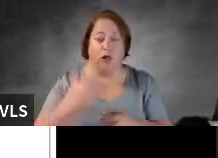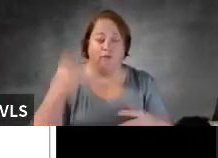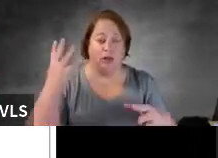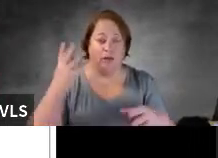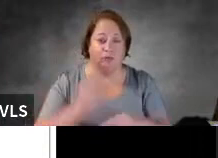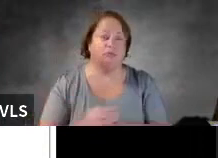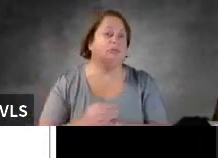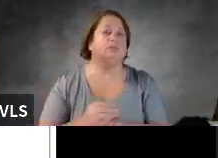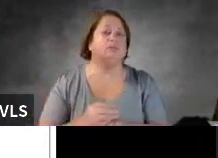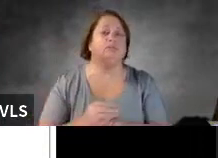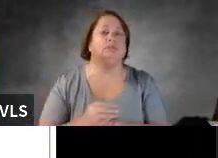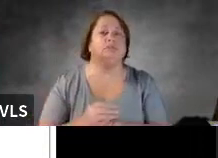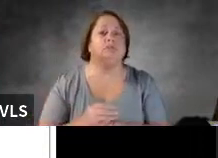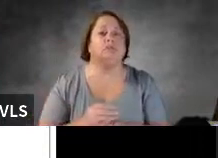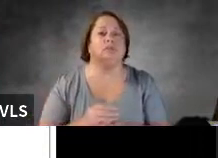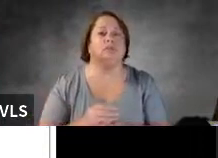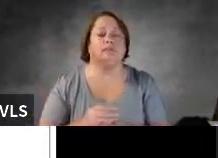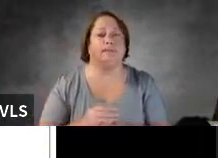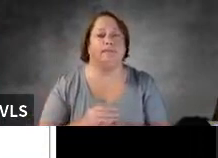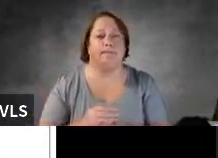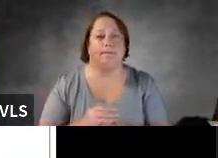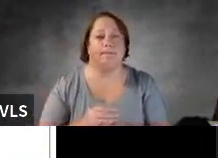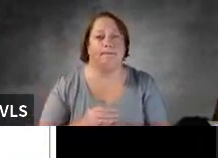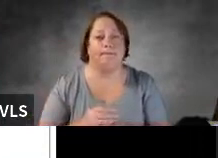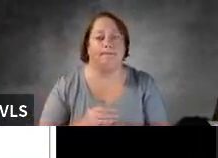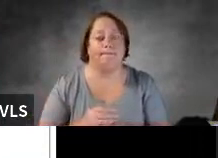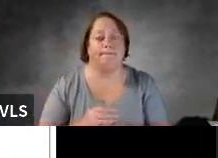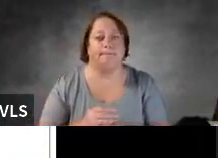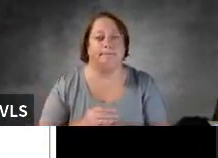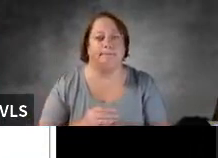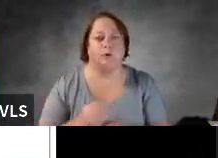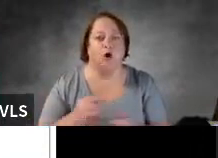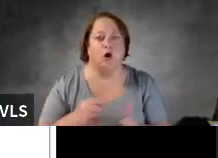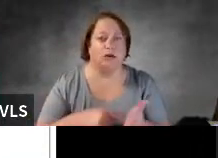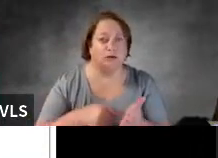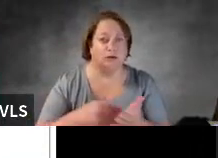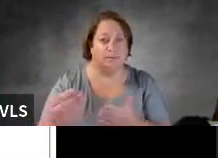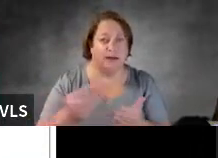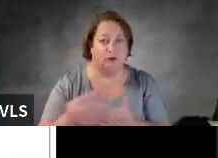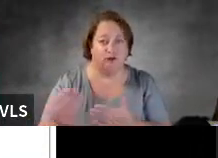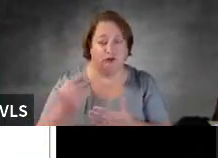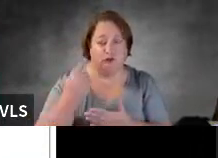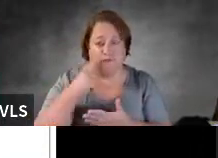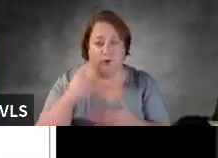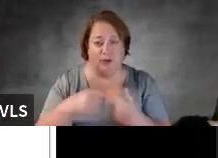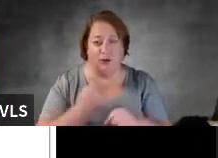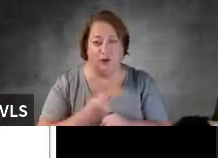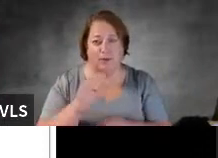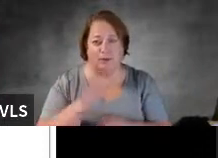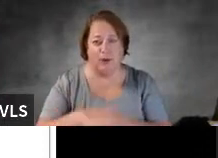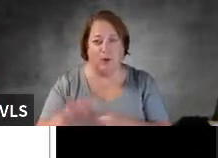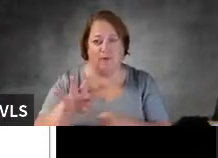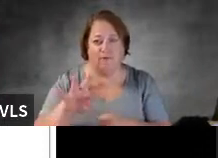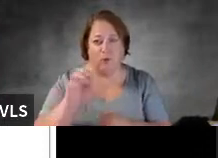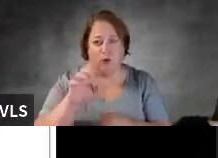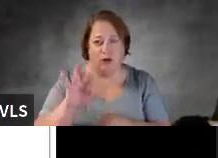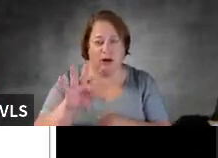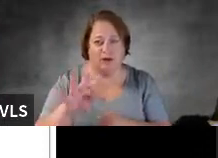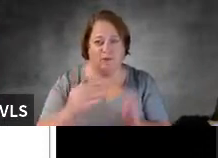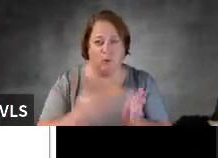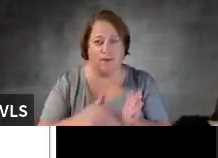make our revenue budget. Our expenditures for the year look to be in the neighborhood of